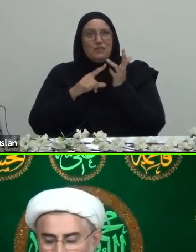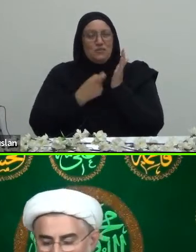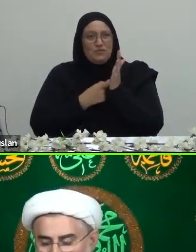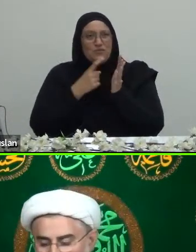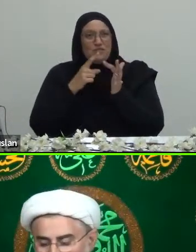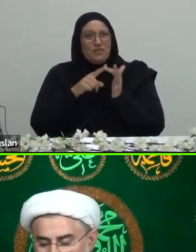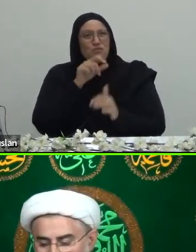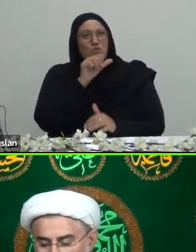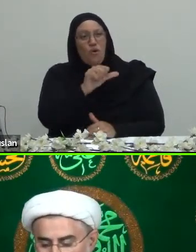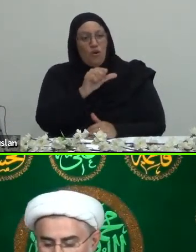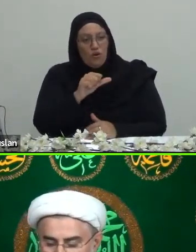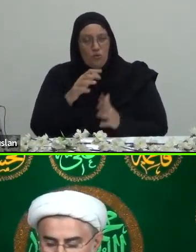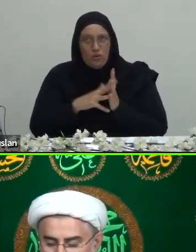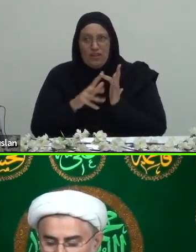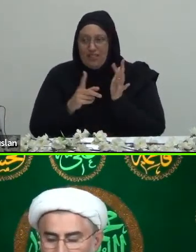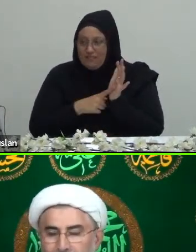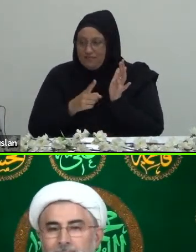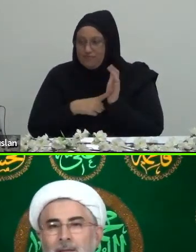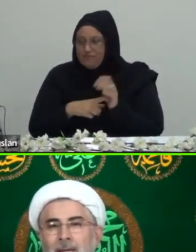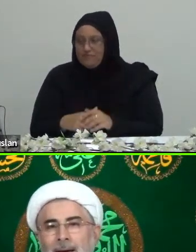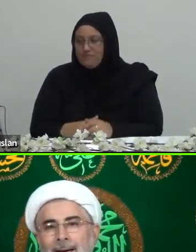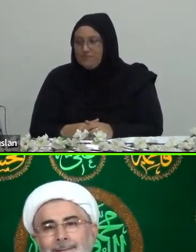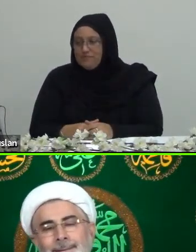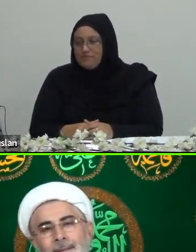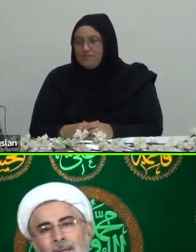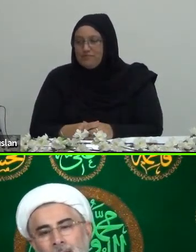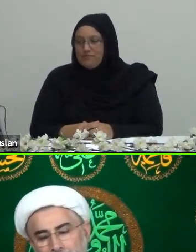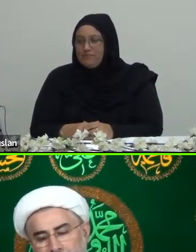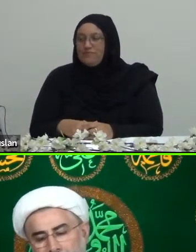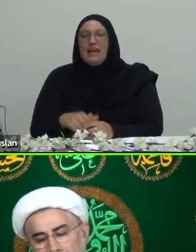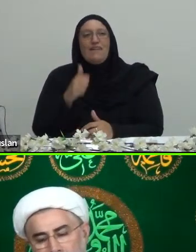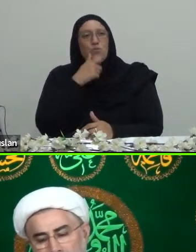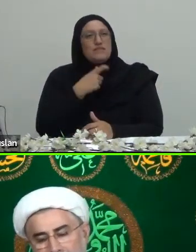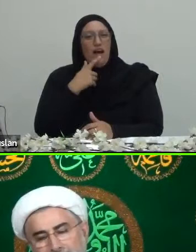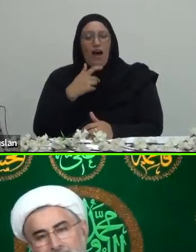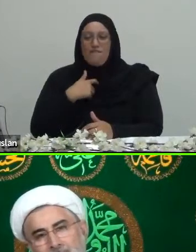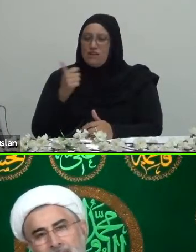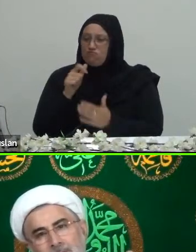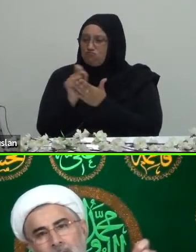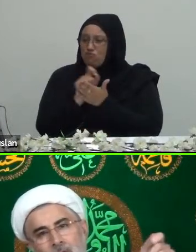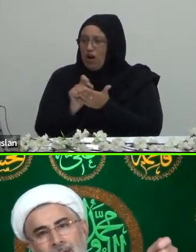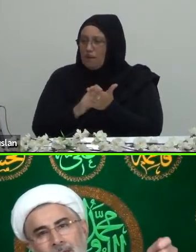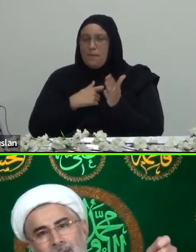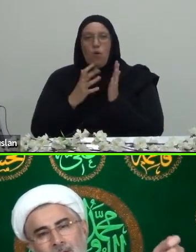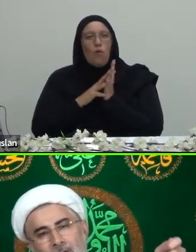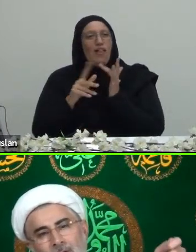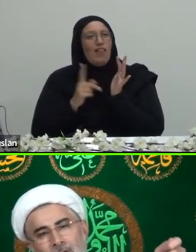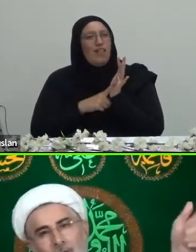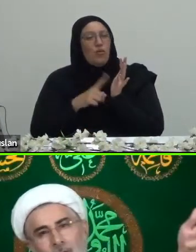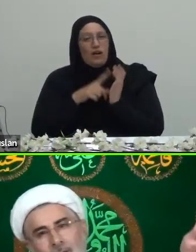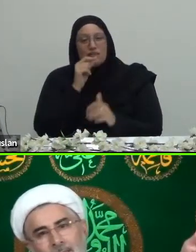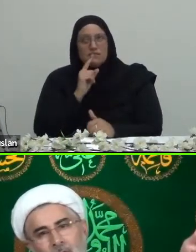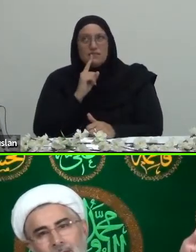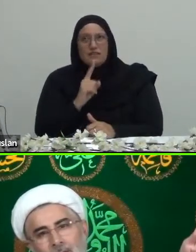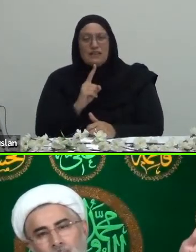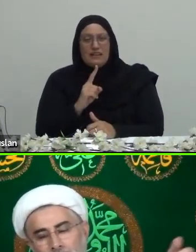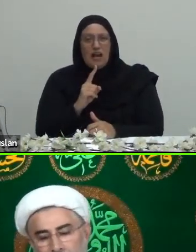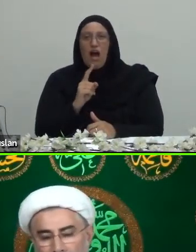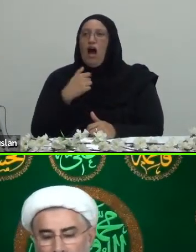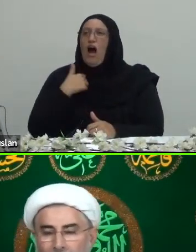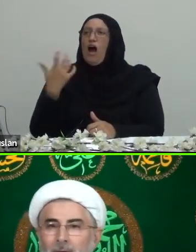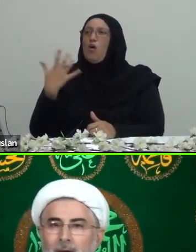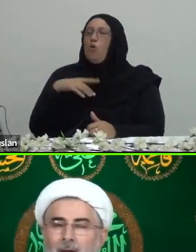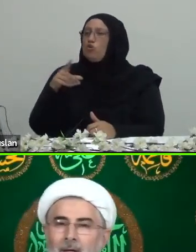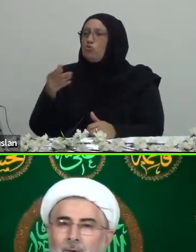nafsek. I've written my will, completed it, and then didn't you say that give that much charity on my behalf or that charity